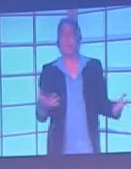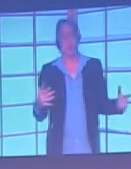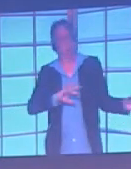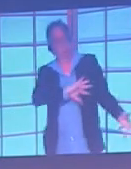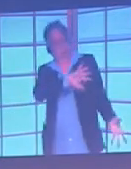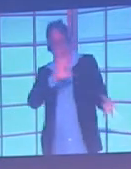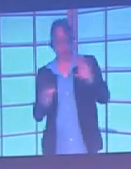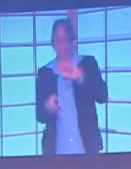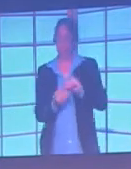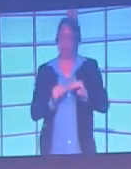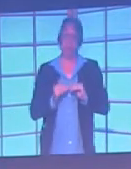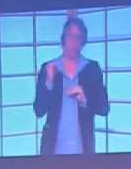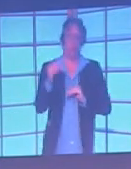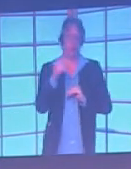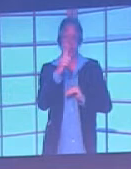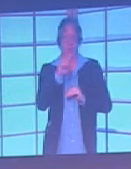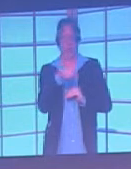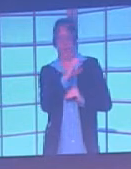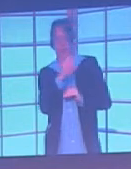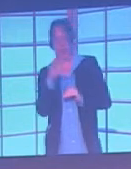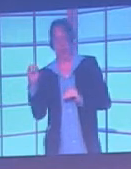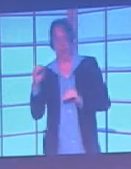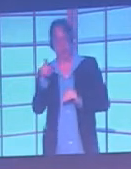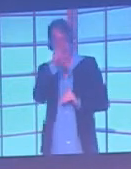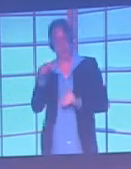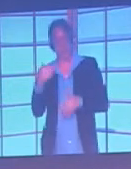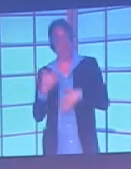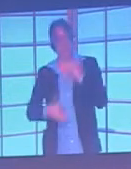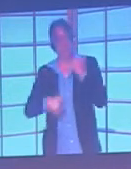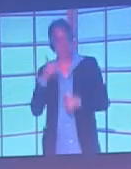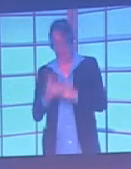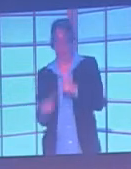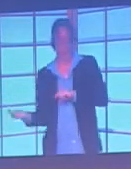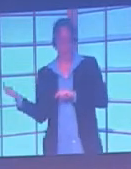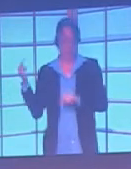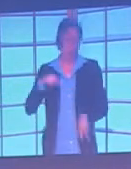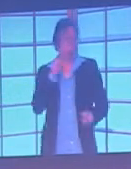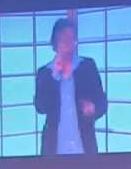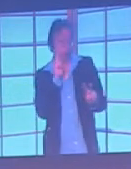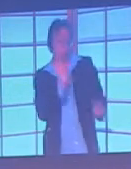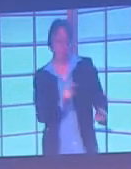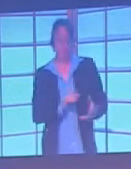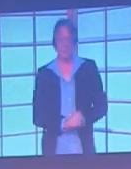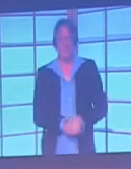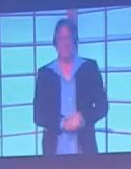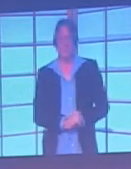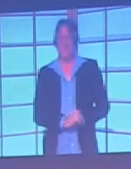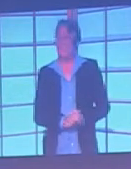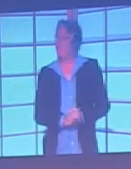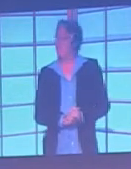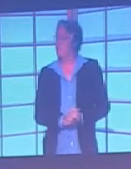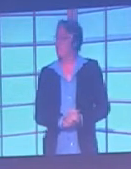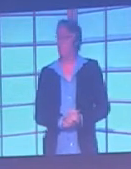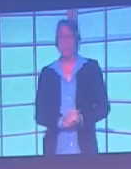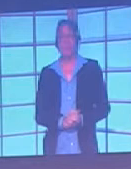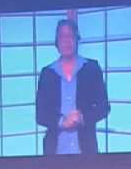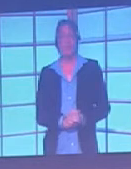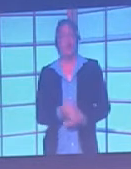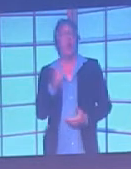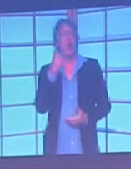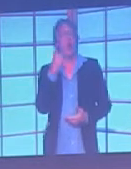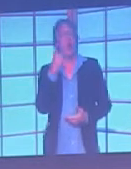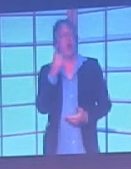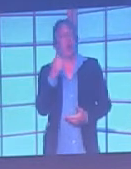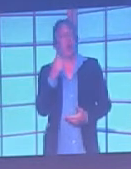I had call phones all time, all night, all day for 1 week. And generally